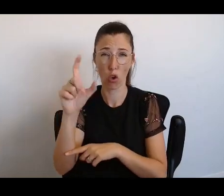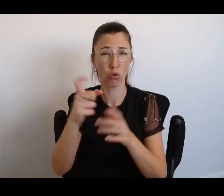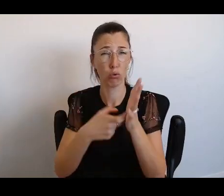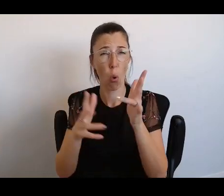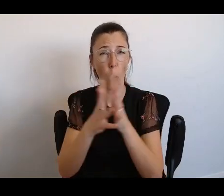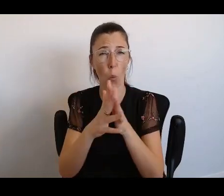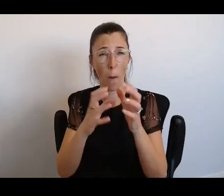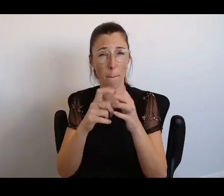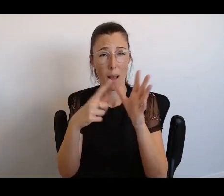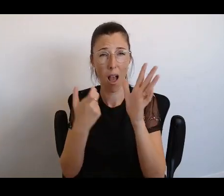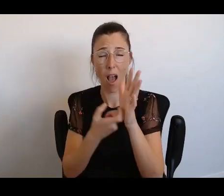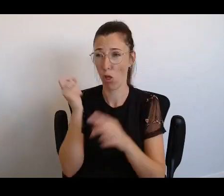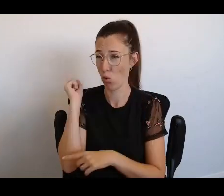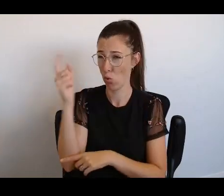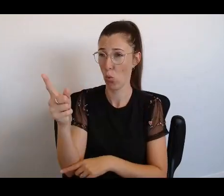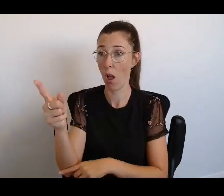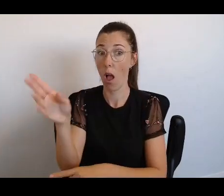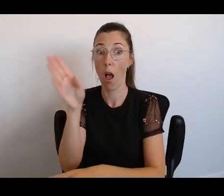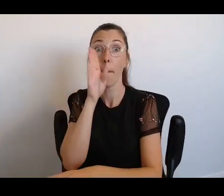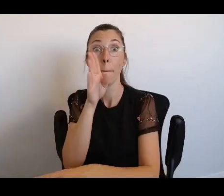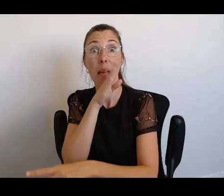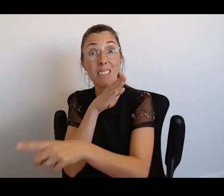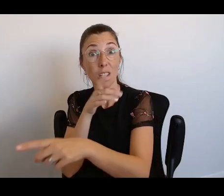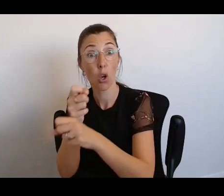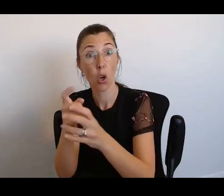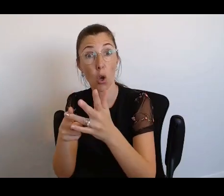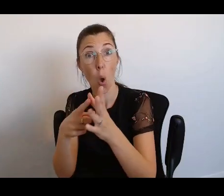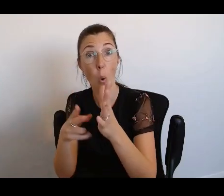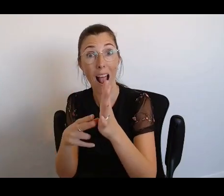Unfortunately, she missed the goanna, and I just heard, "Quick boy, run."